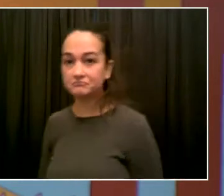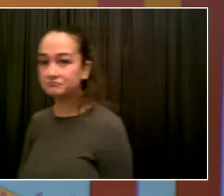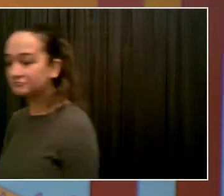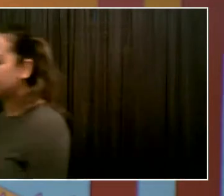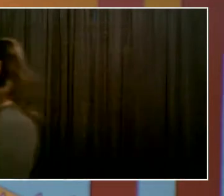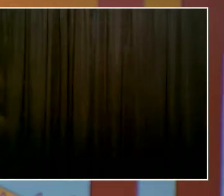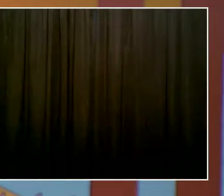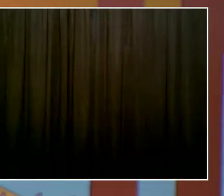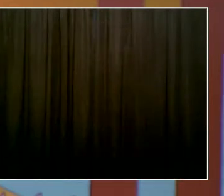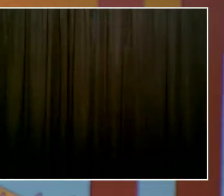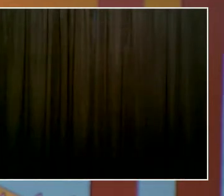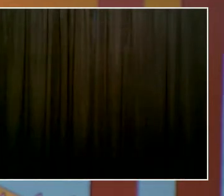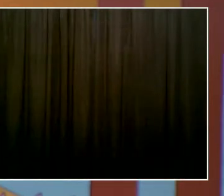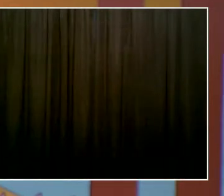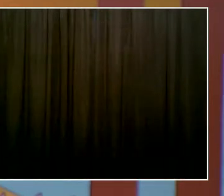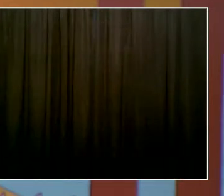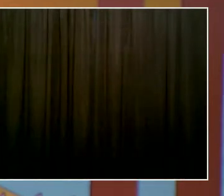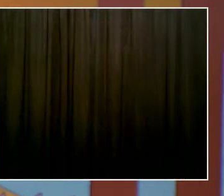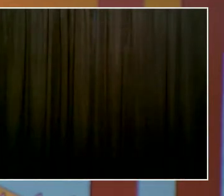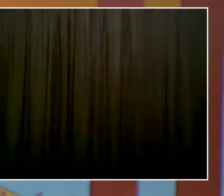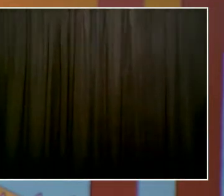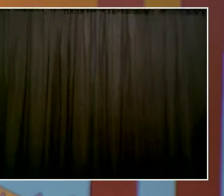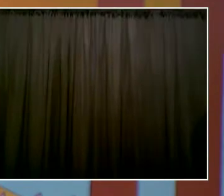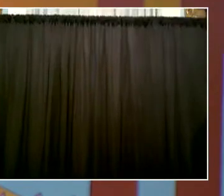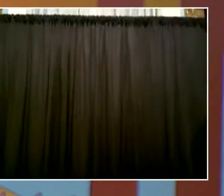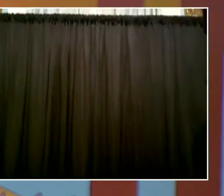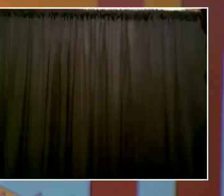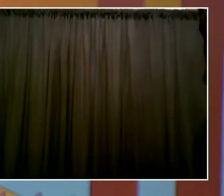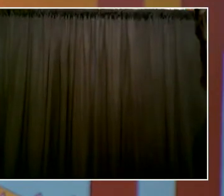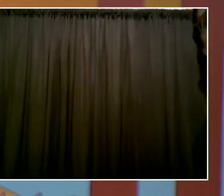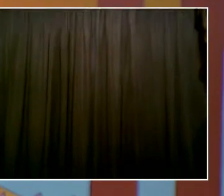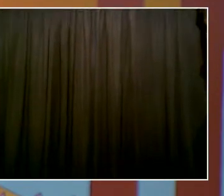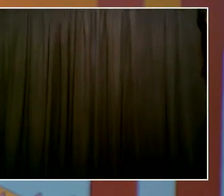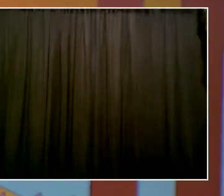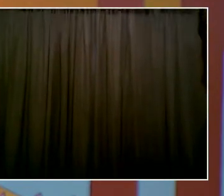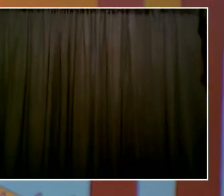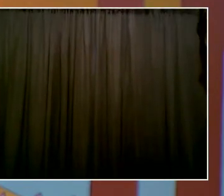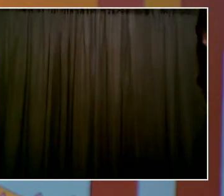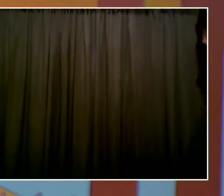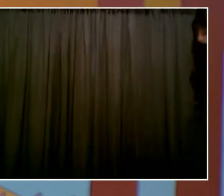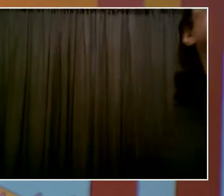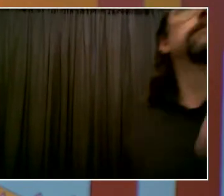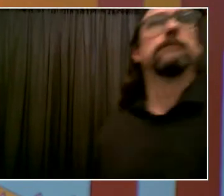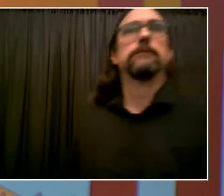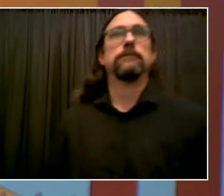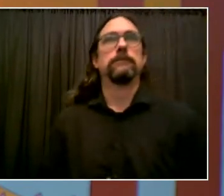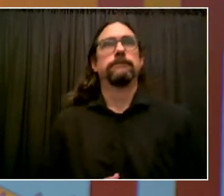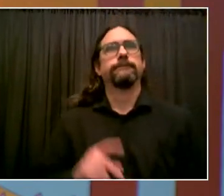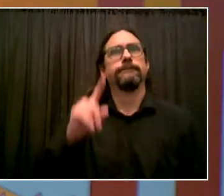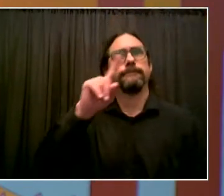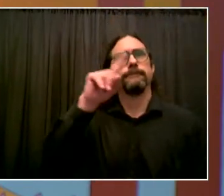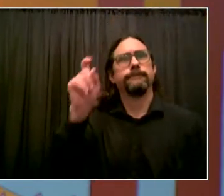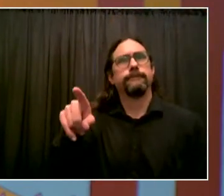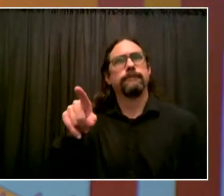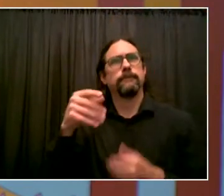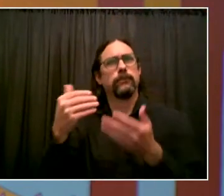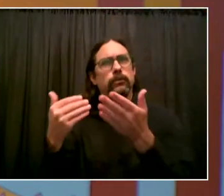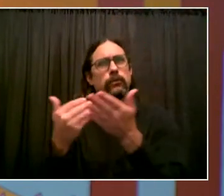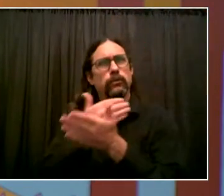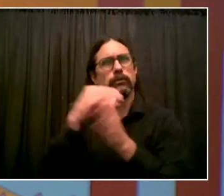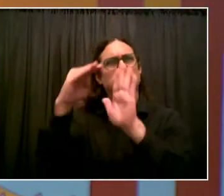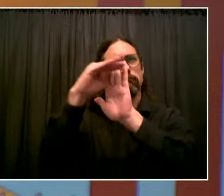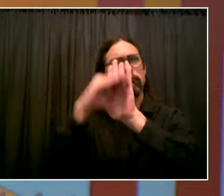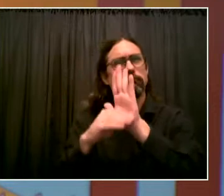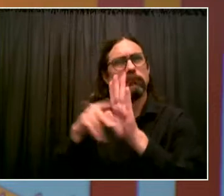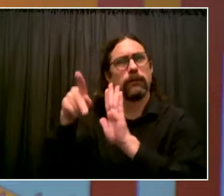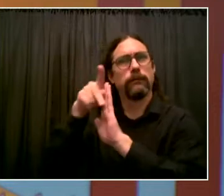The new policy also raises a number of new questions for us. First of all, what's going to happen in